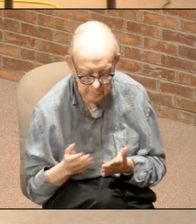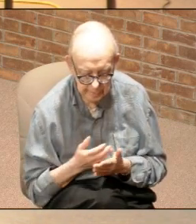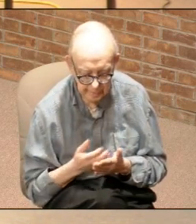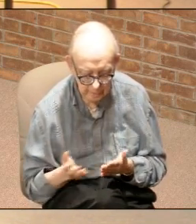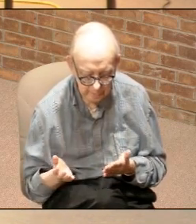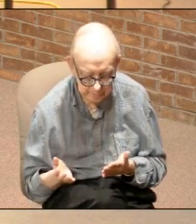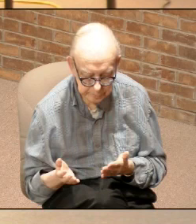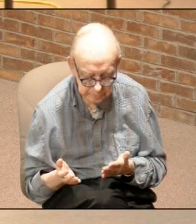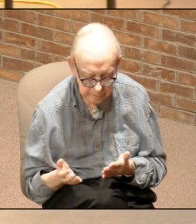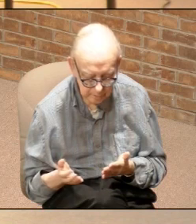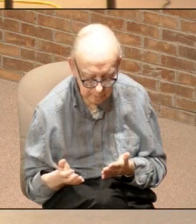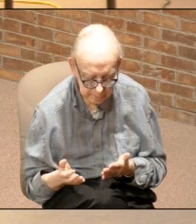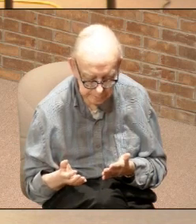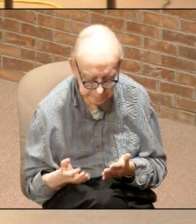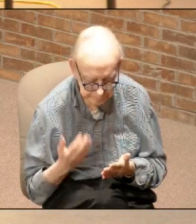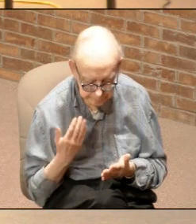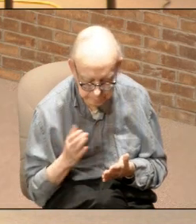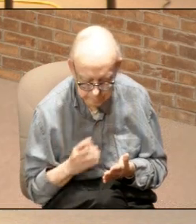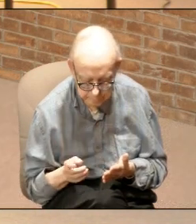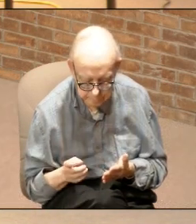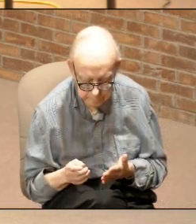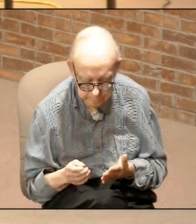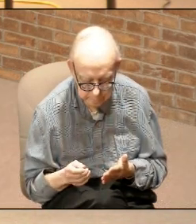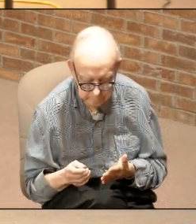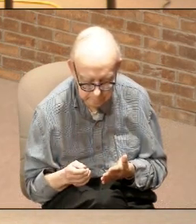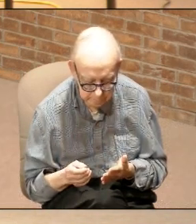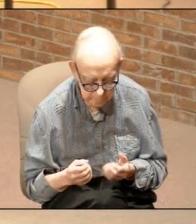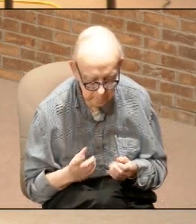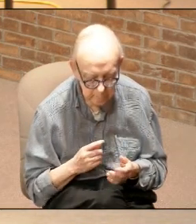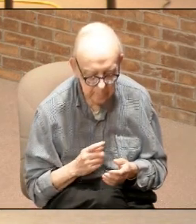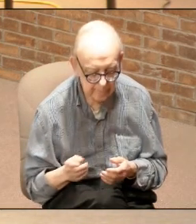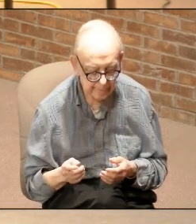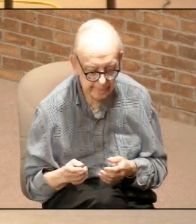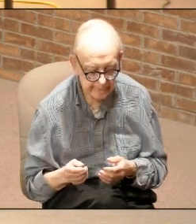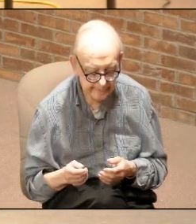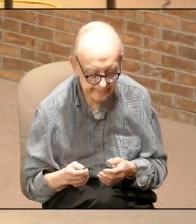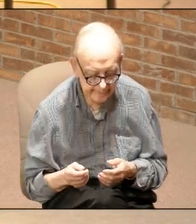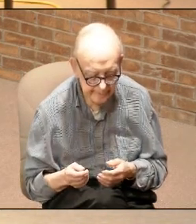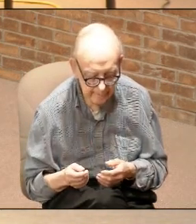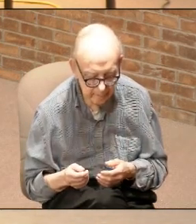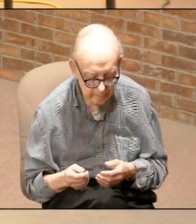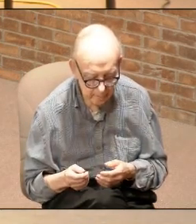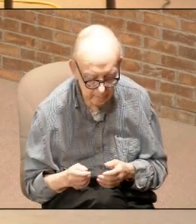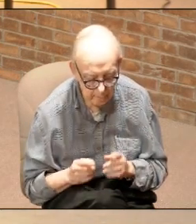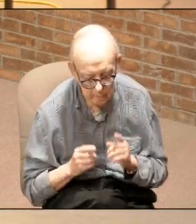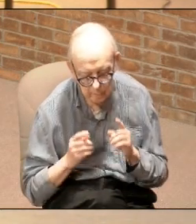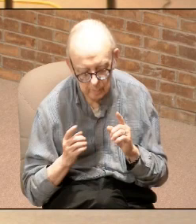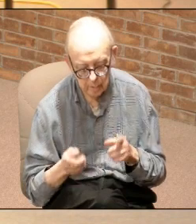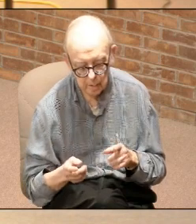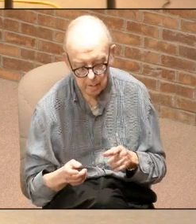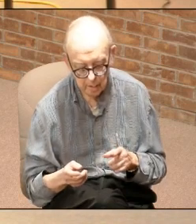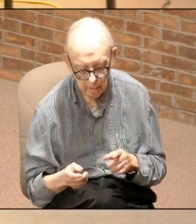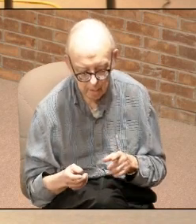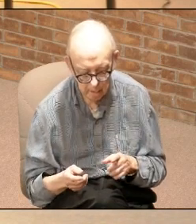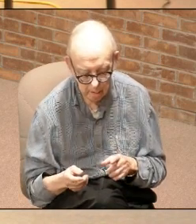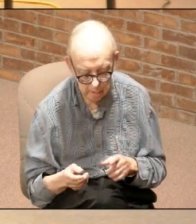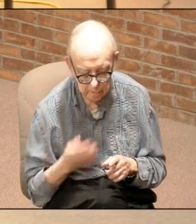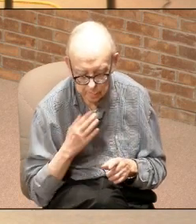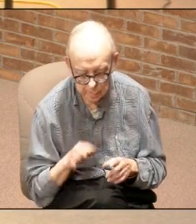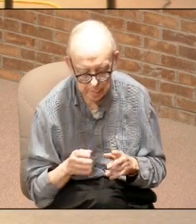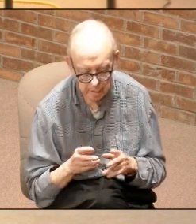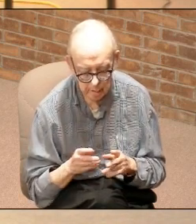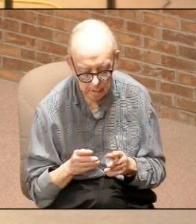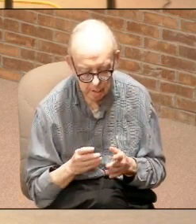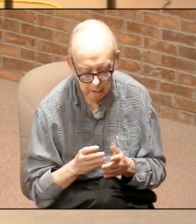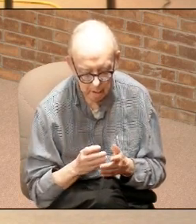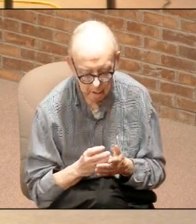things that were there i don't know about you how many of you would go to a bad part of town